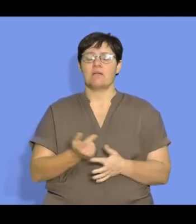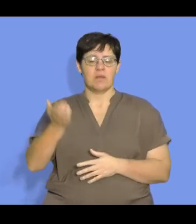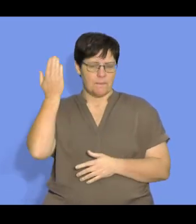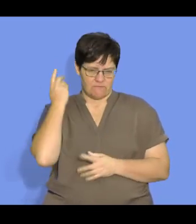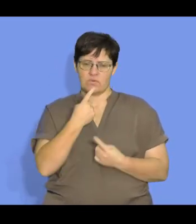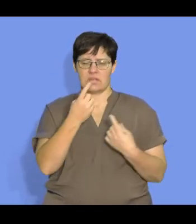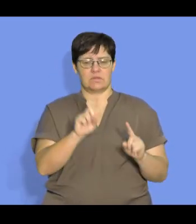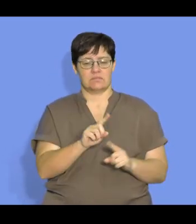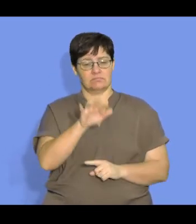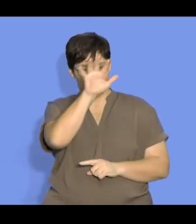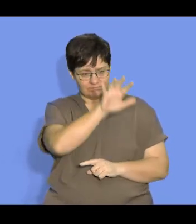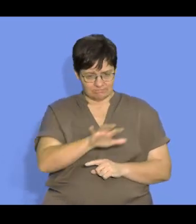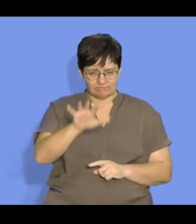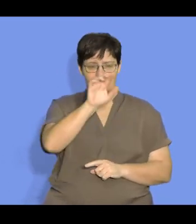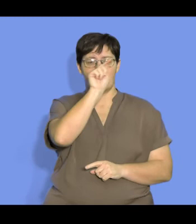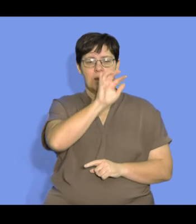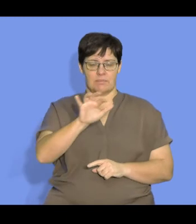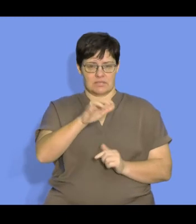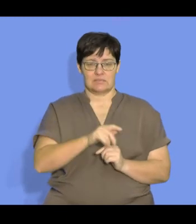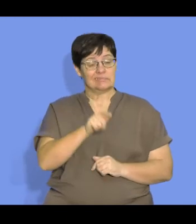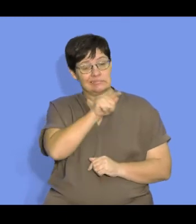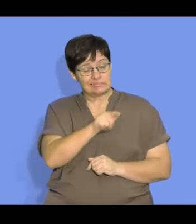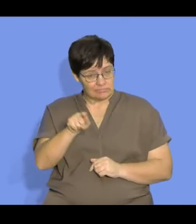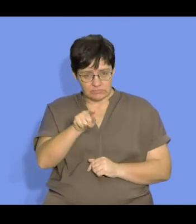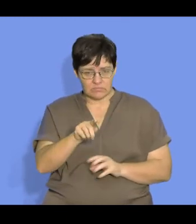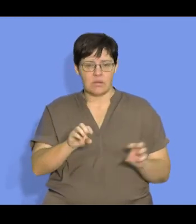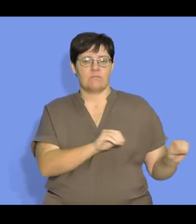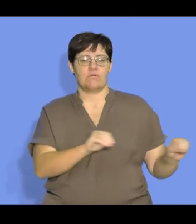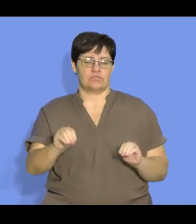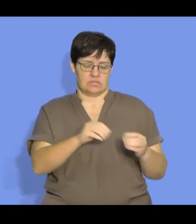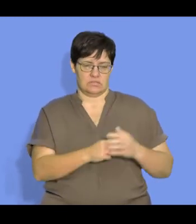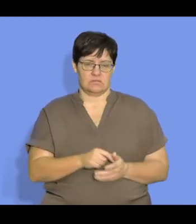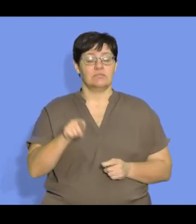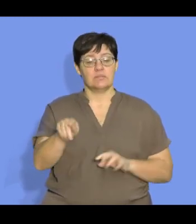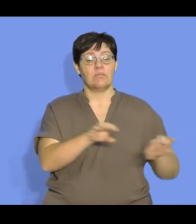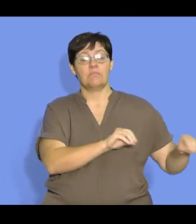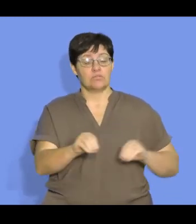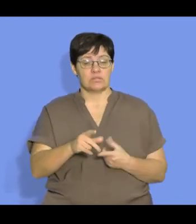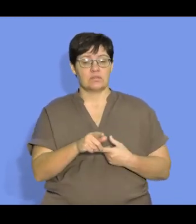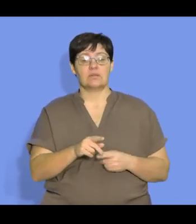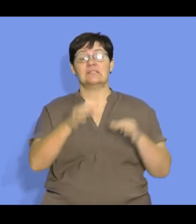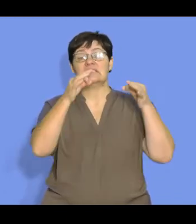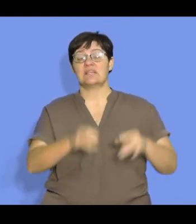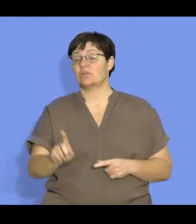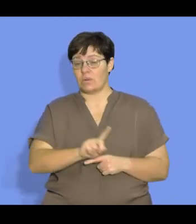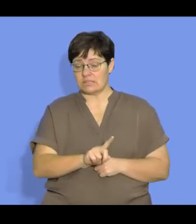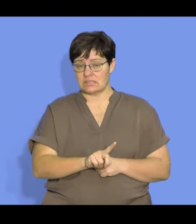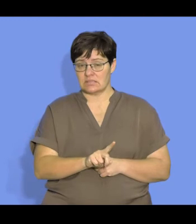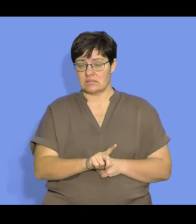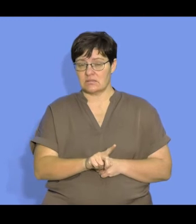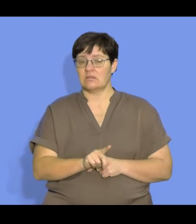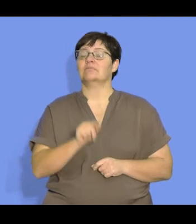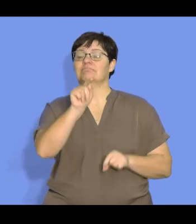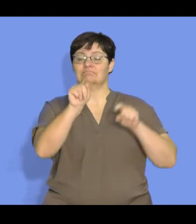last time, this is all the particles, this particles is in motion, and this motion is determined by the temperature that